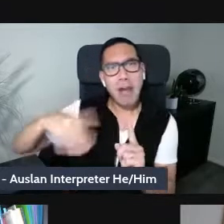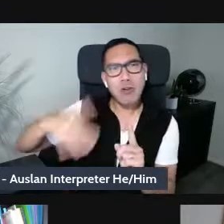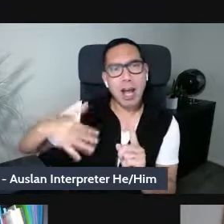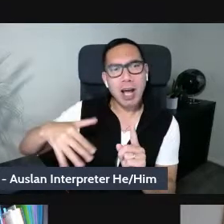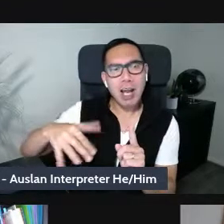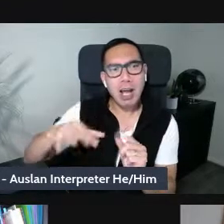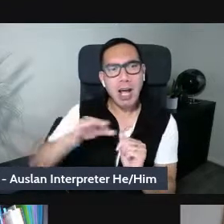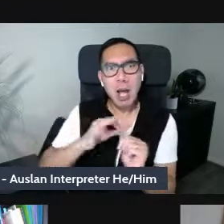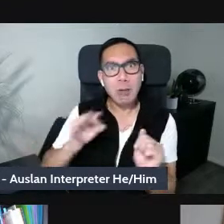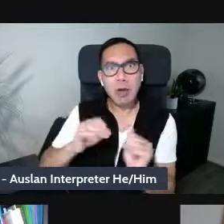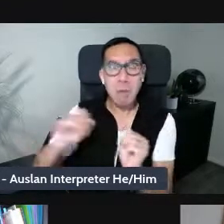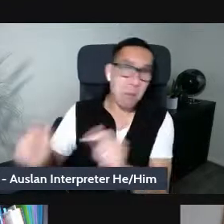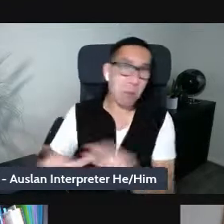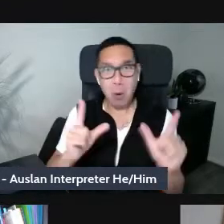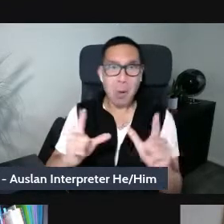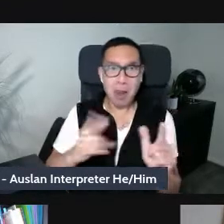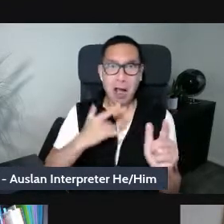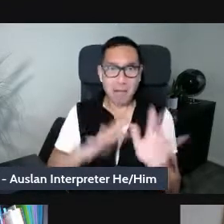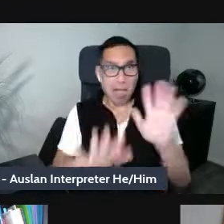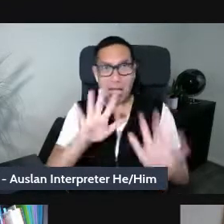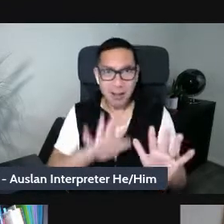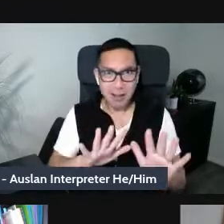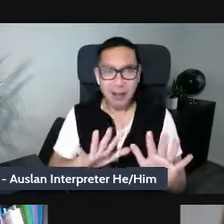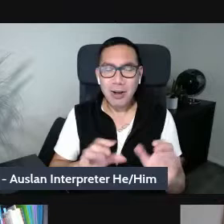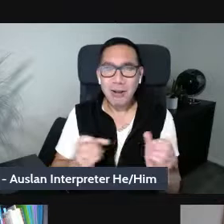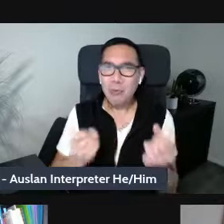without warning. But Rachel